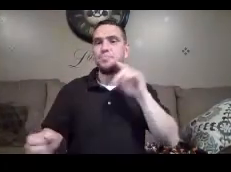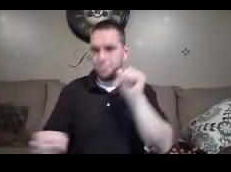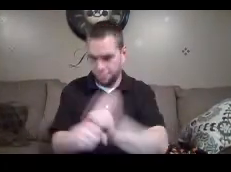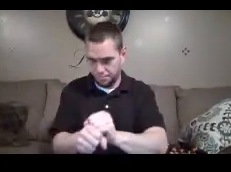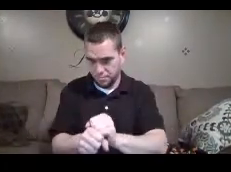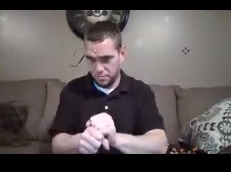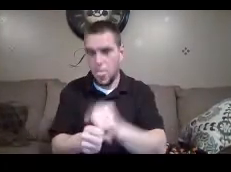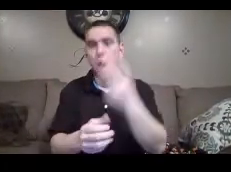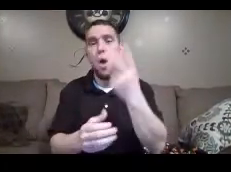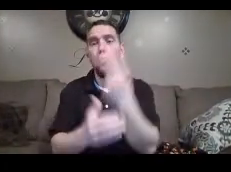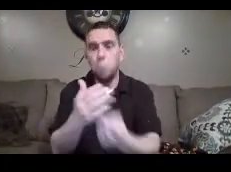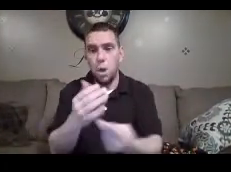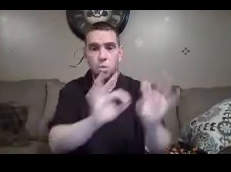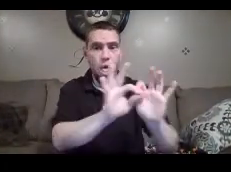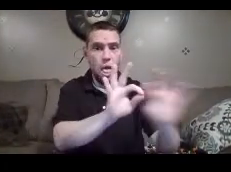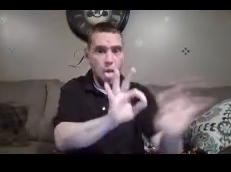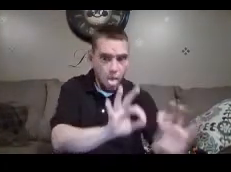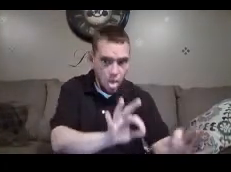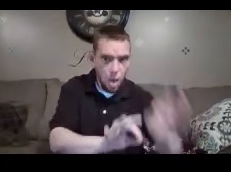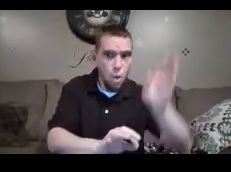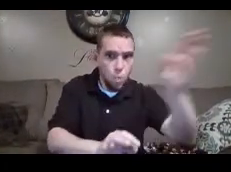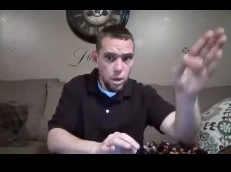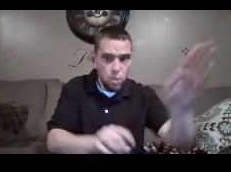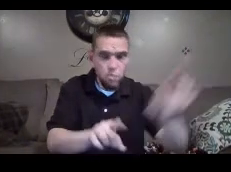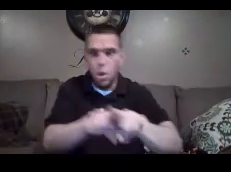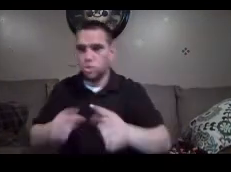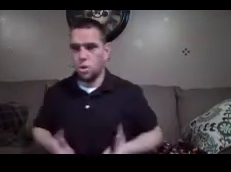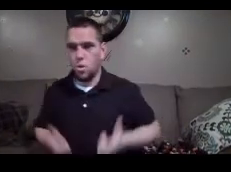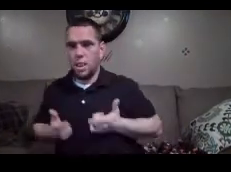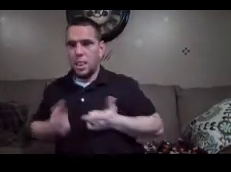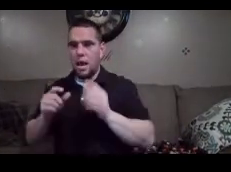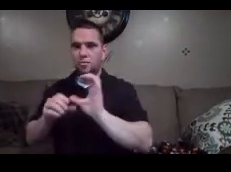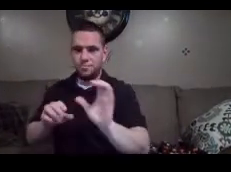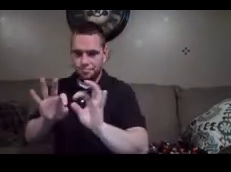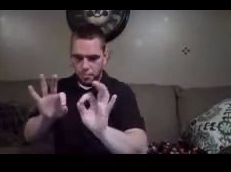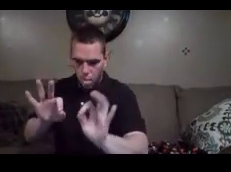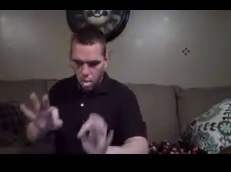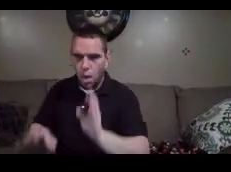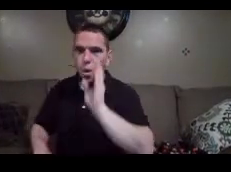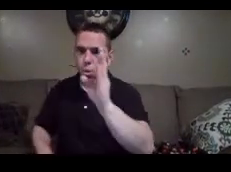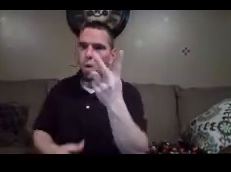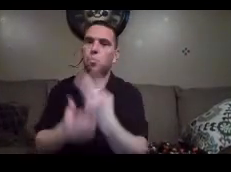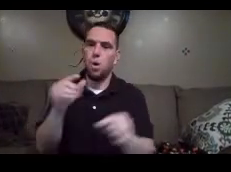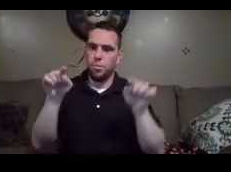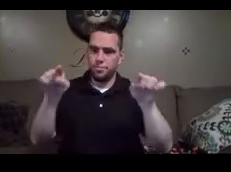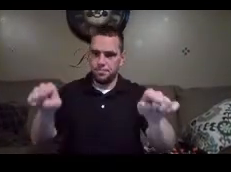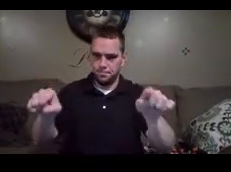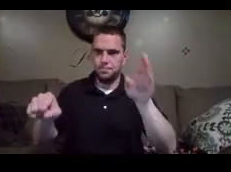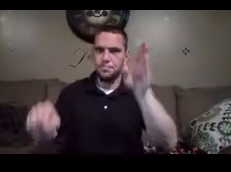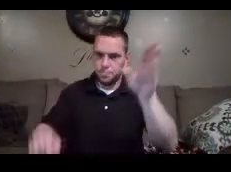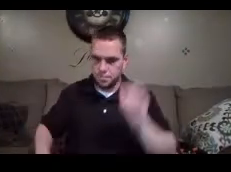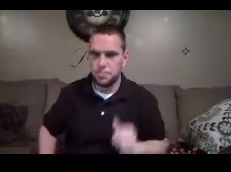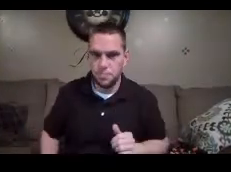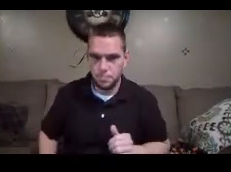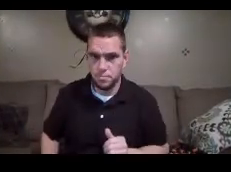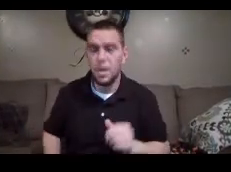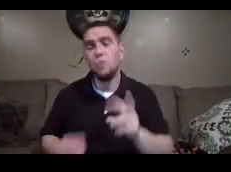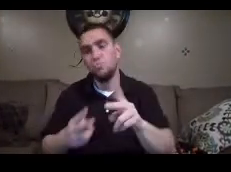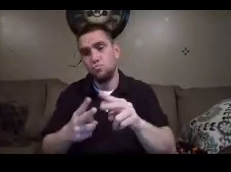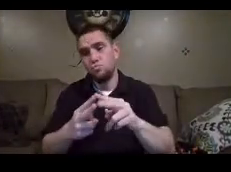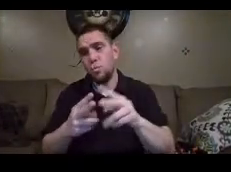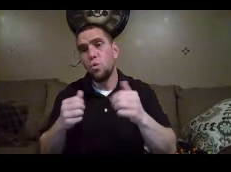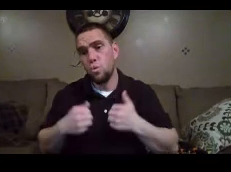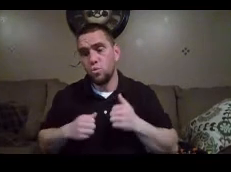that is something to consider. Now, I will say that the user can control whether or not the live captions are turned on or off, but if you're